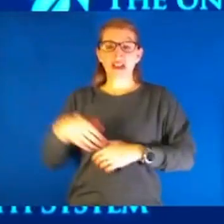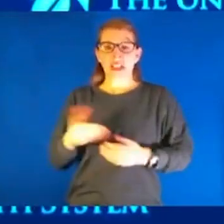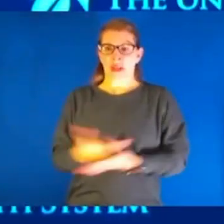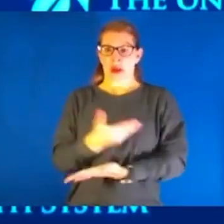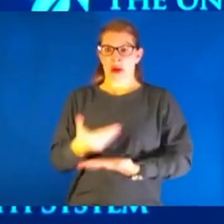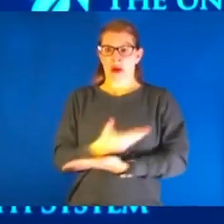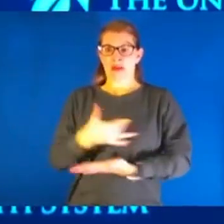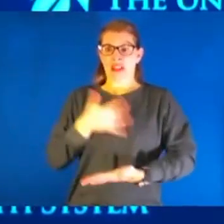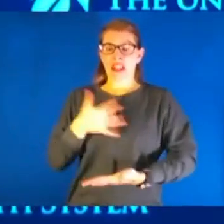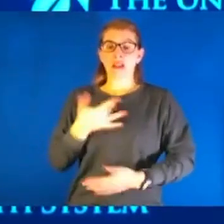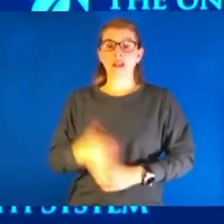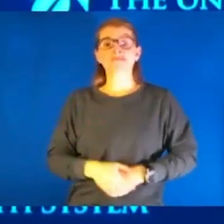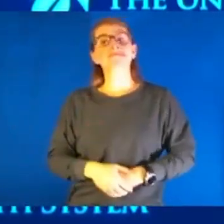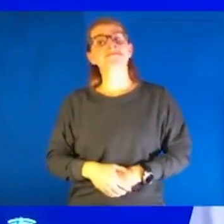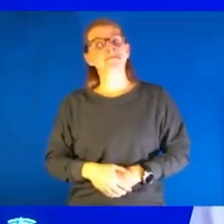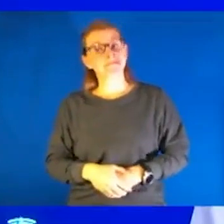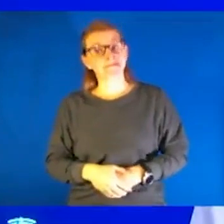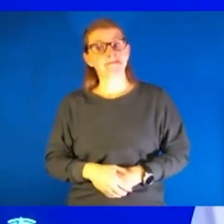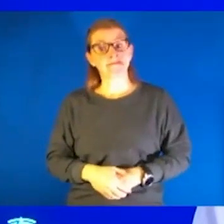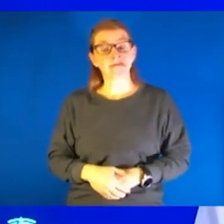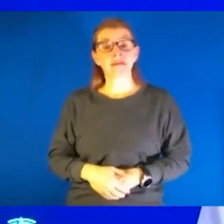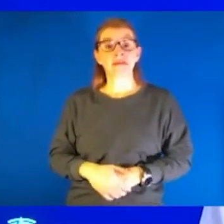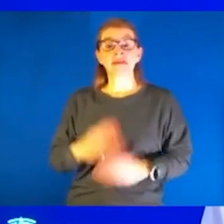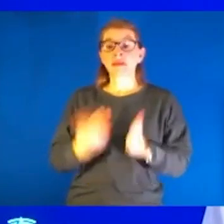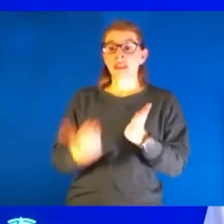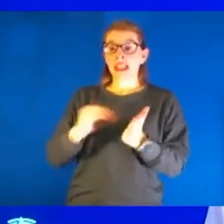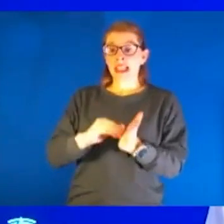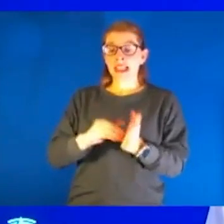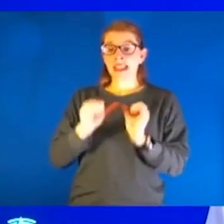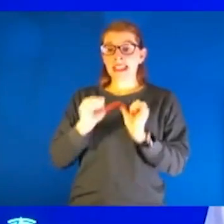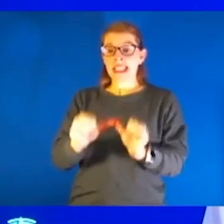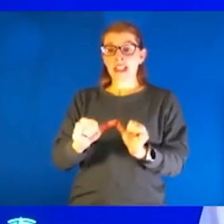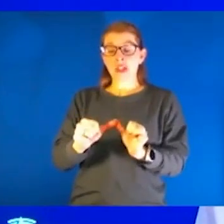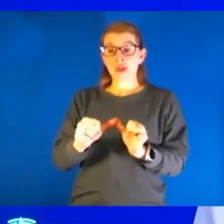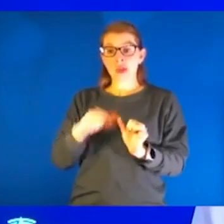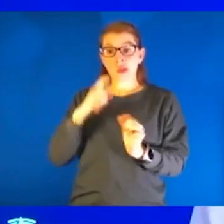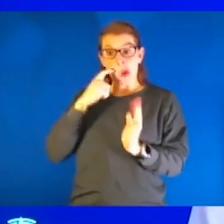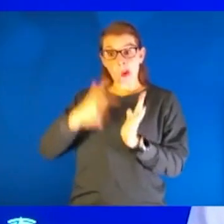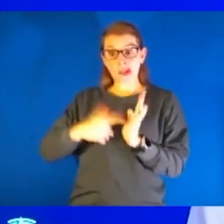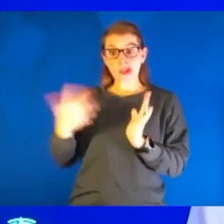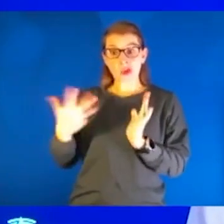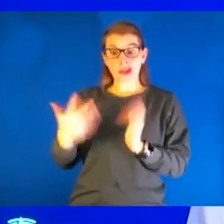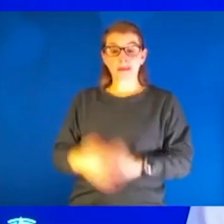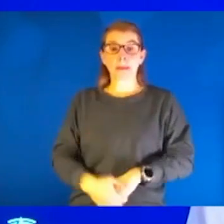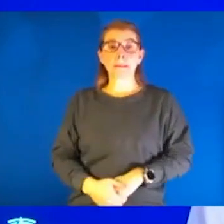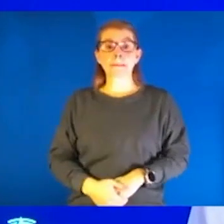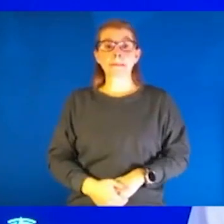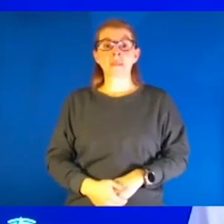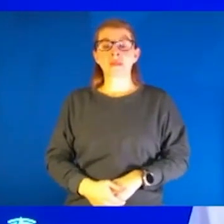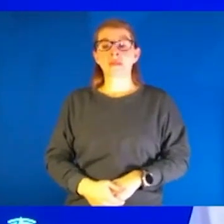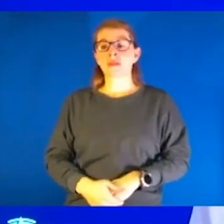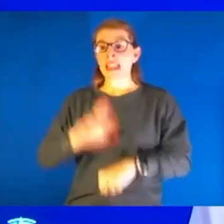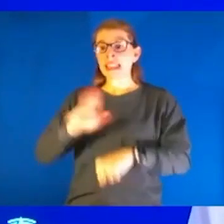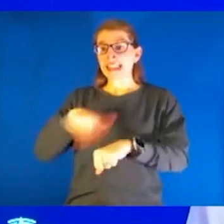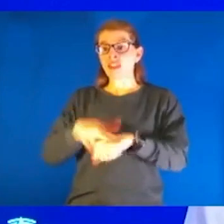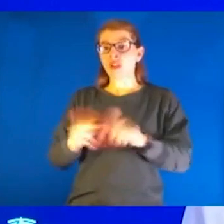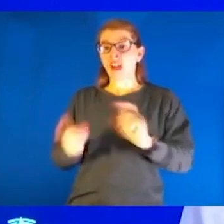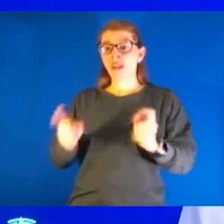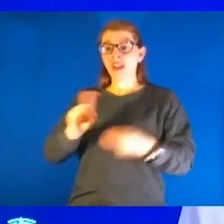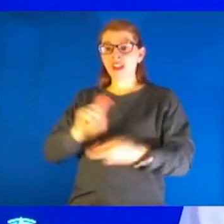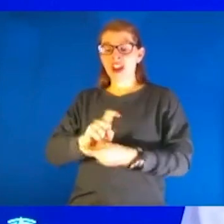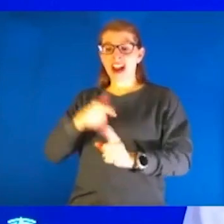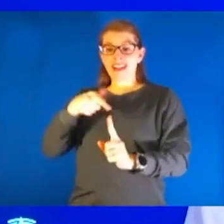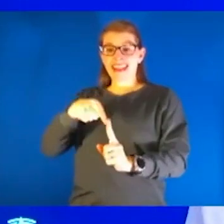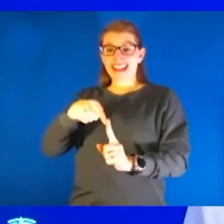Yeah, absolutely. And again, I think what we are continuing to see is just a natural evolution of this virus for